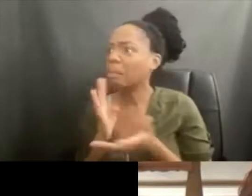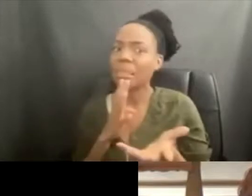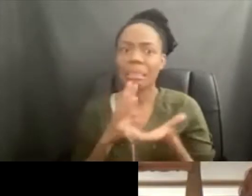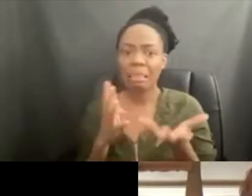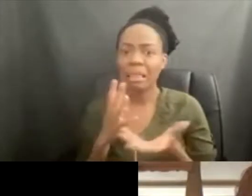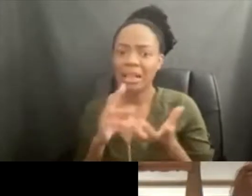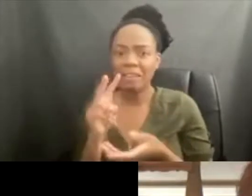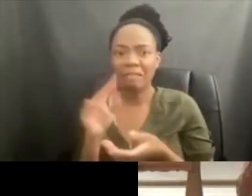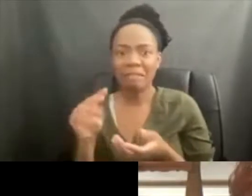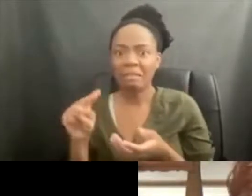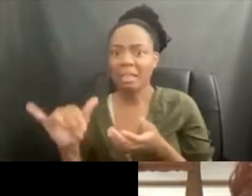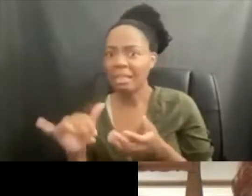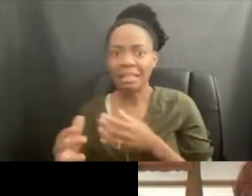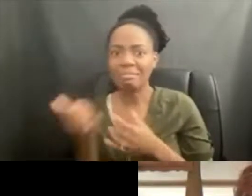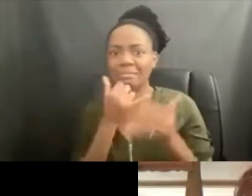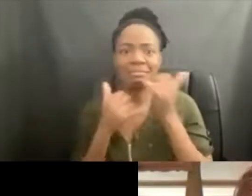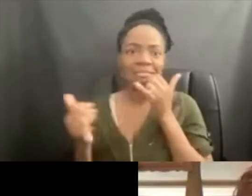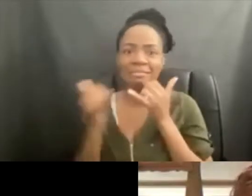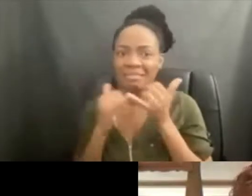Vinny, he would say. It